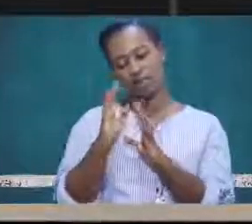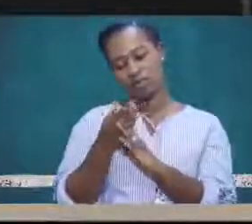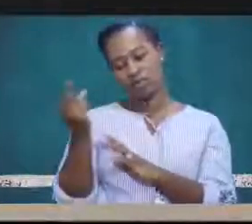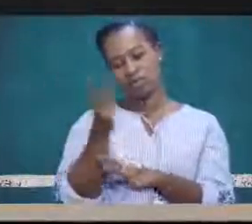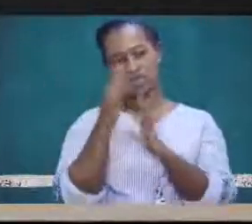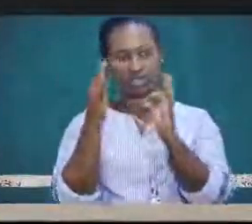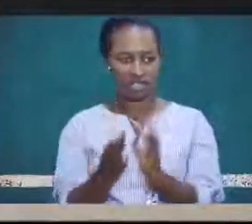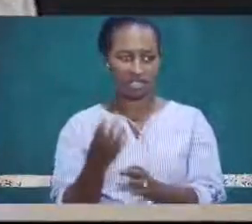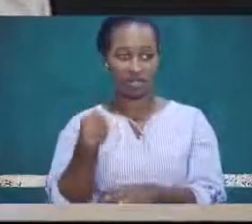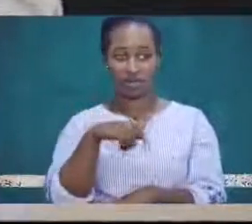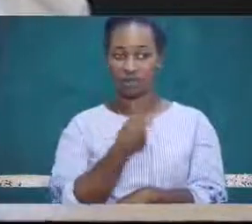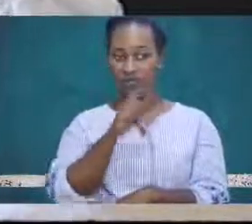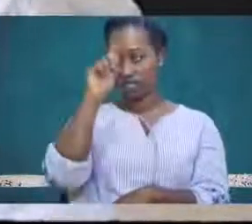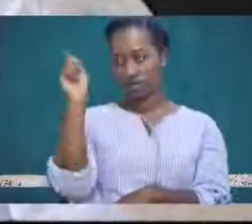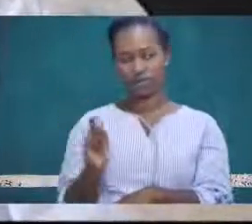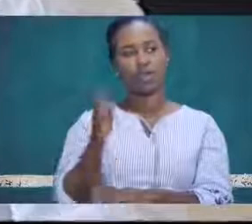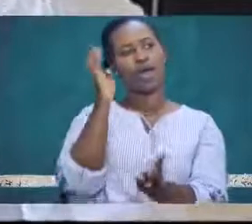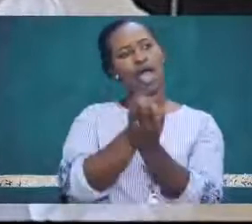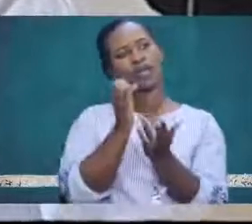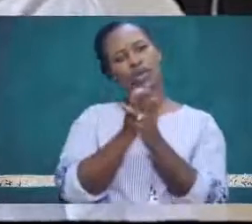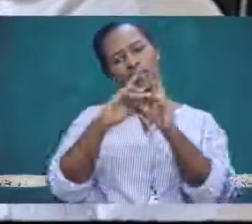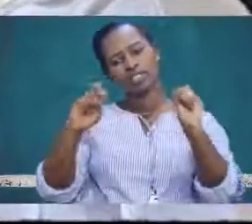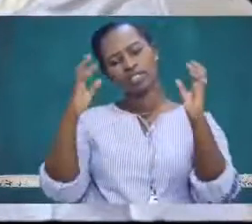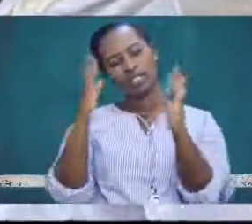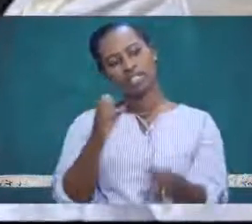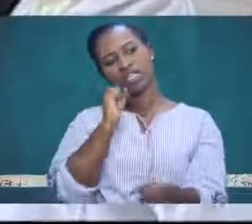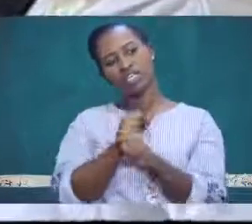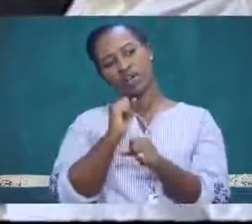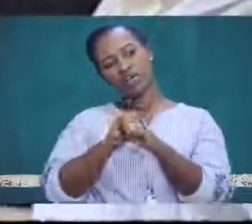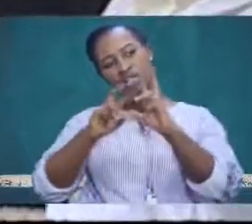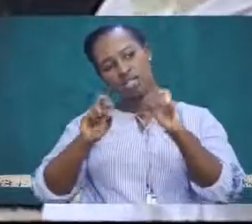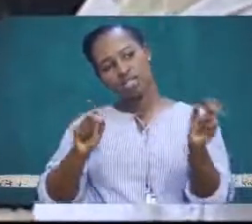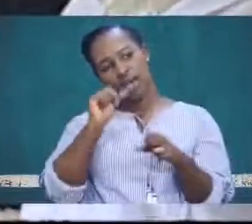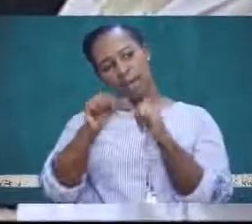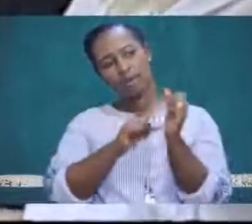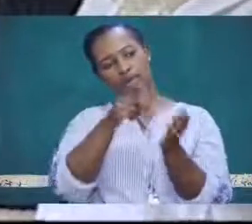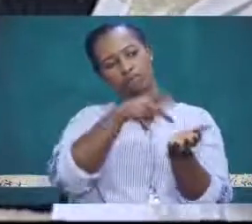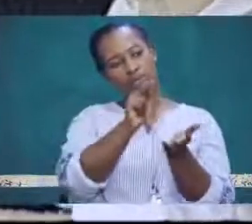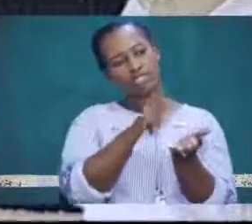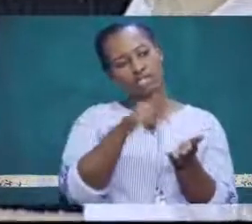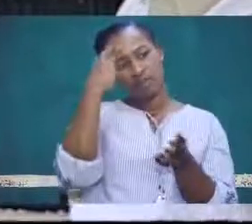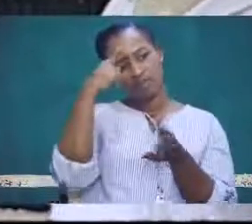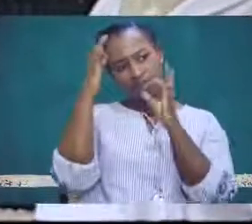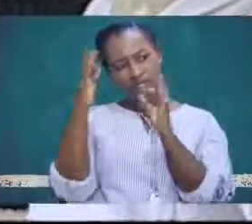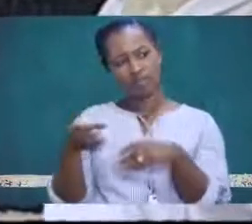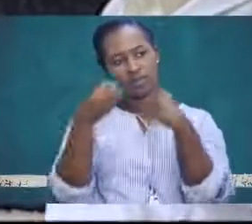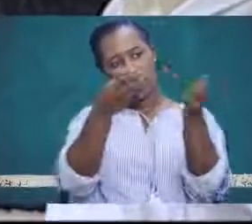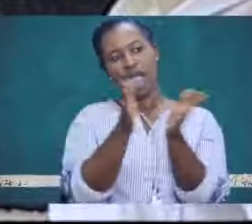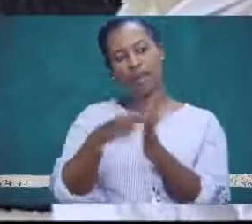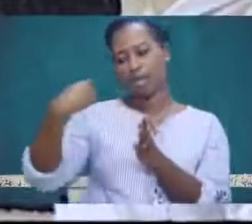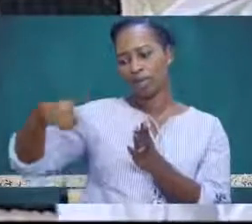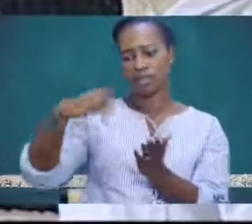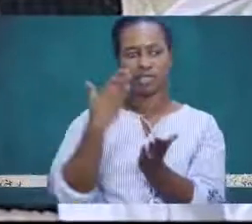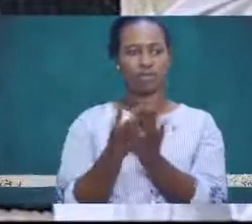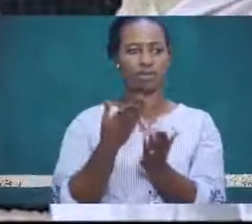question. An economic researcher did a study about price of a given commodity and its quantity demanded, and